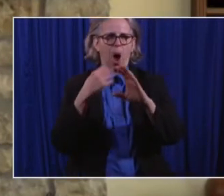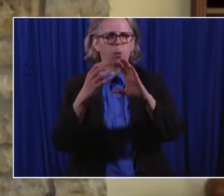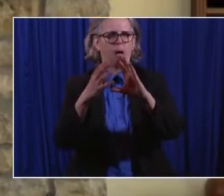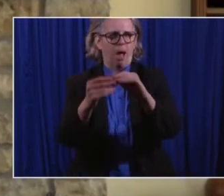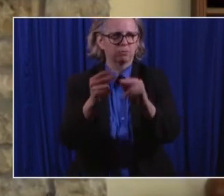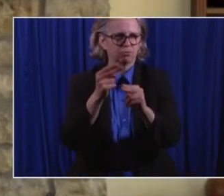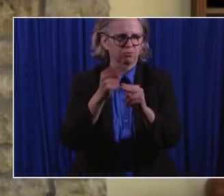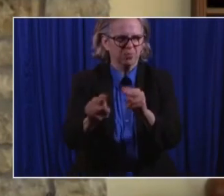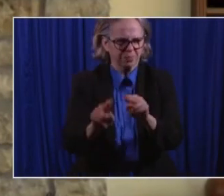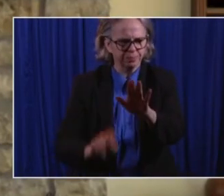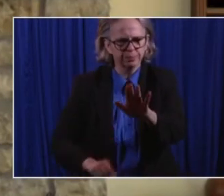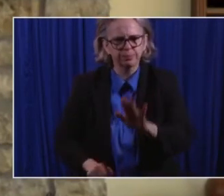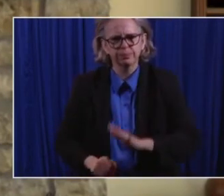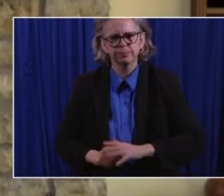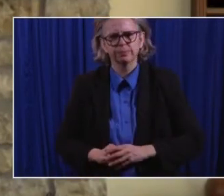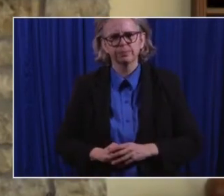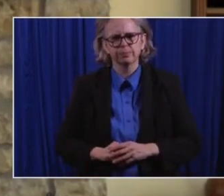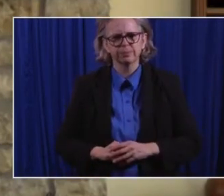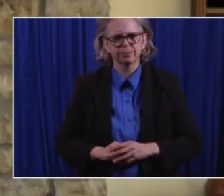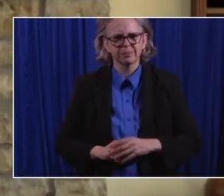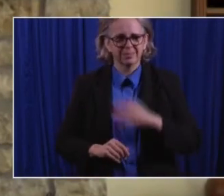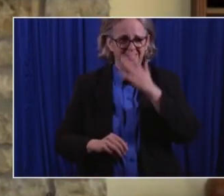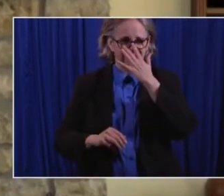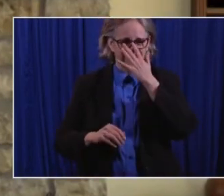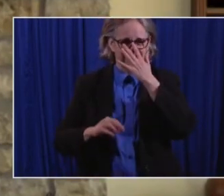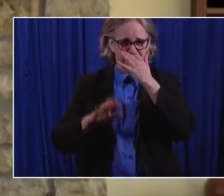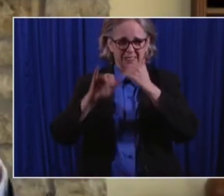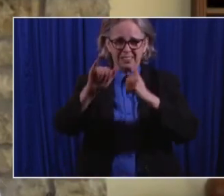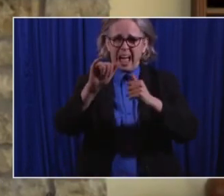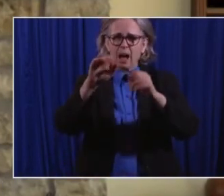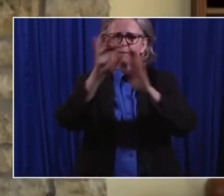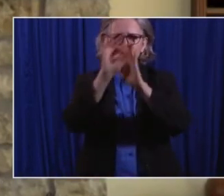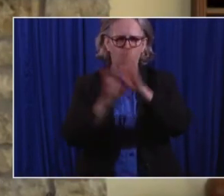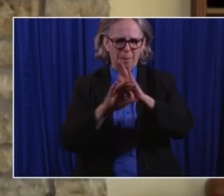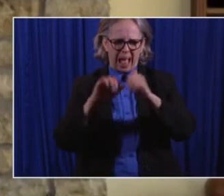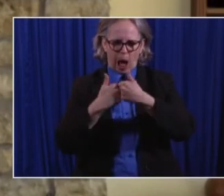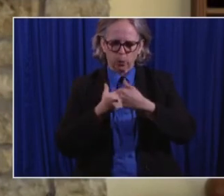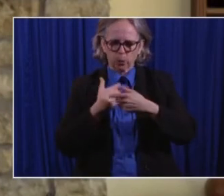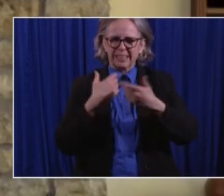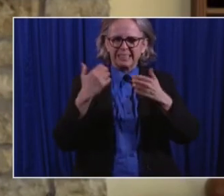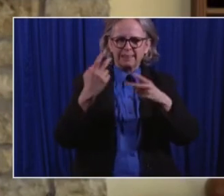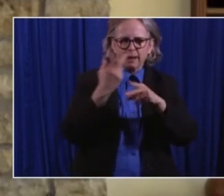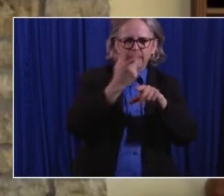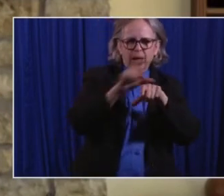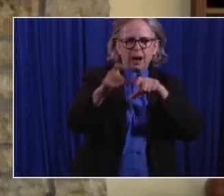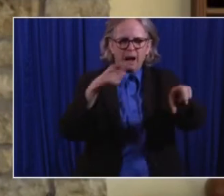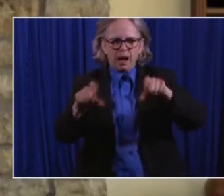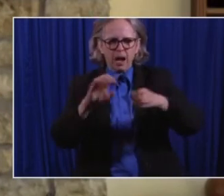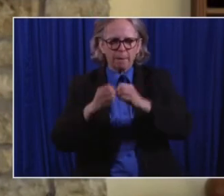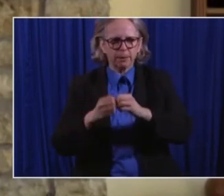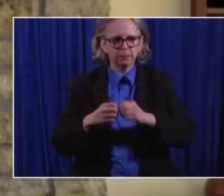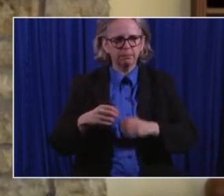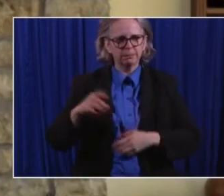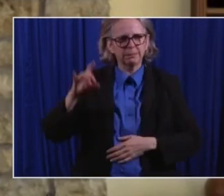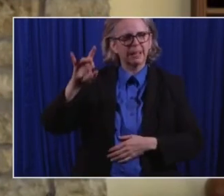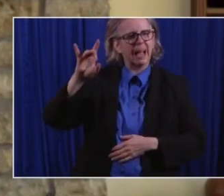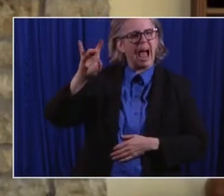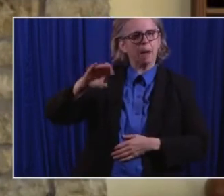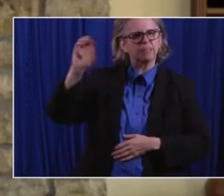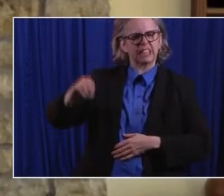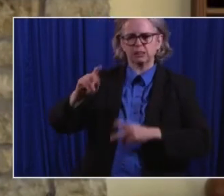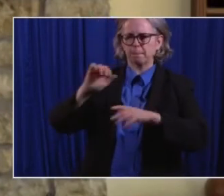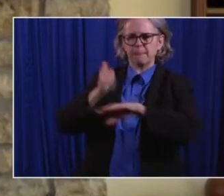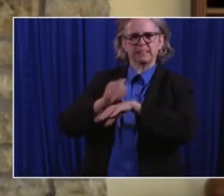80% of the formula is pure population of whatever age group we're talking about. 20% has a factor in there